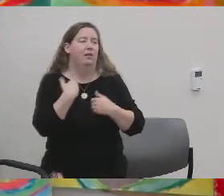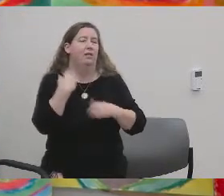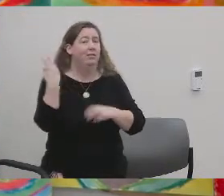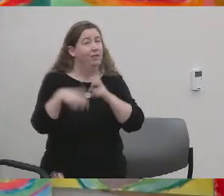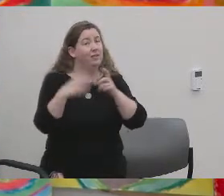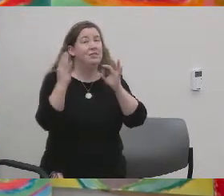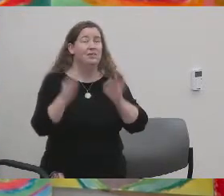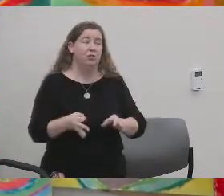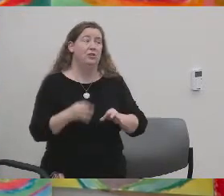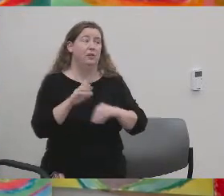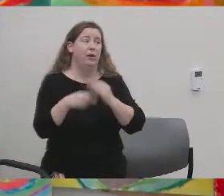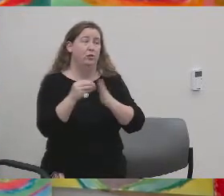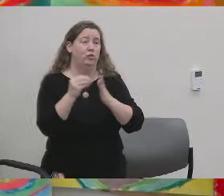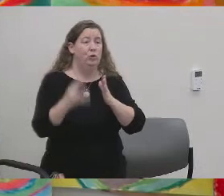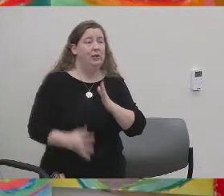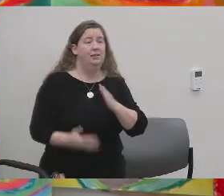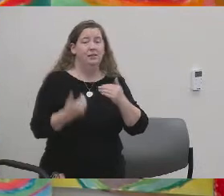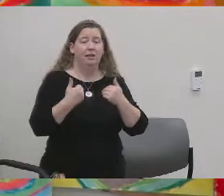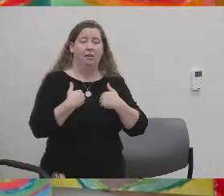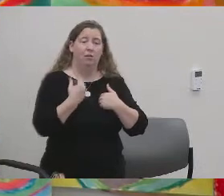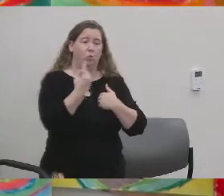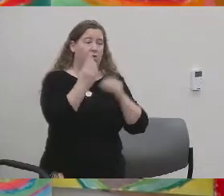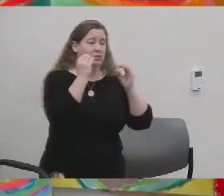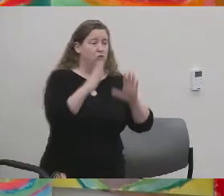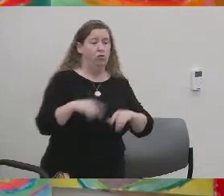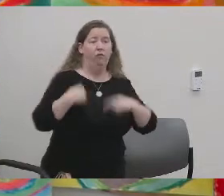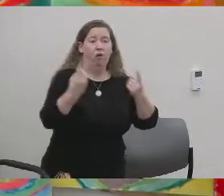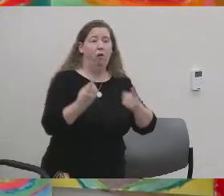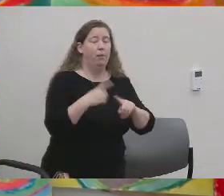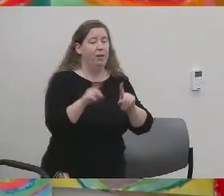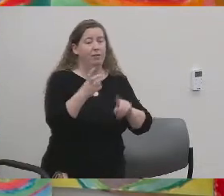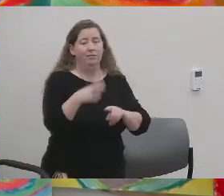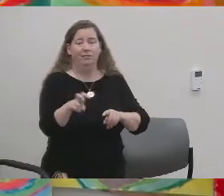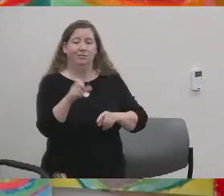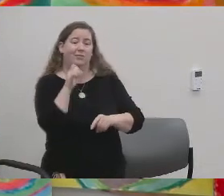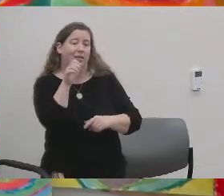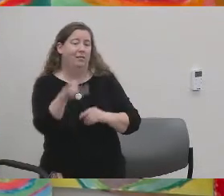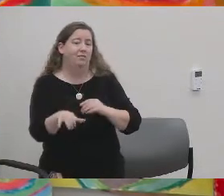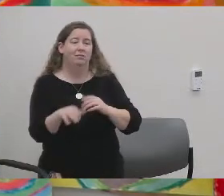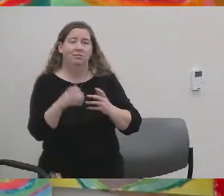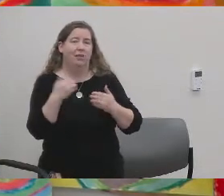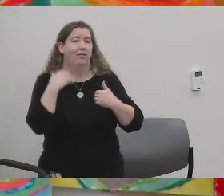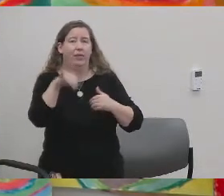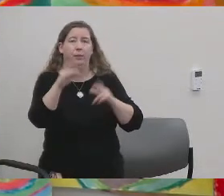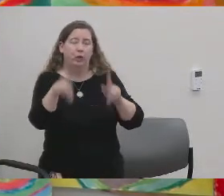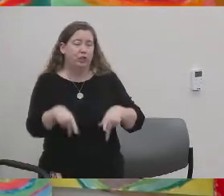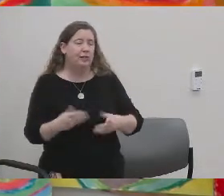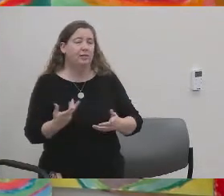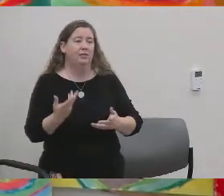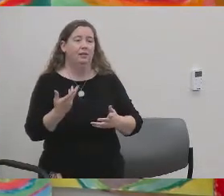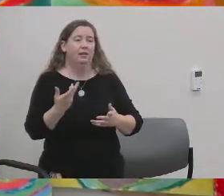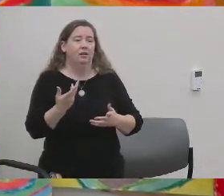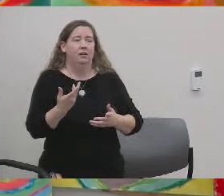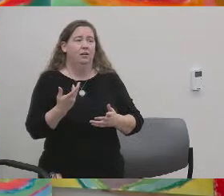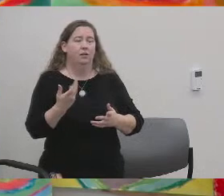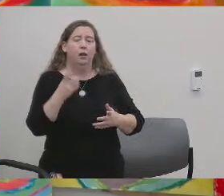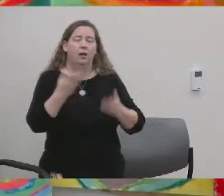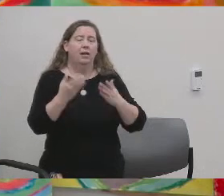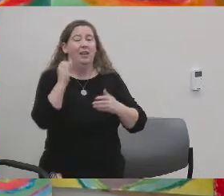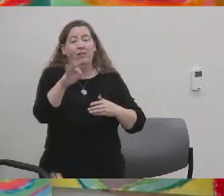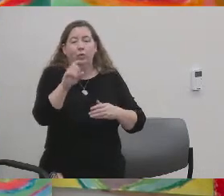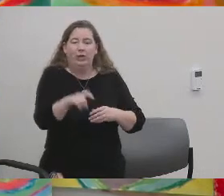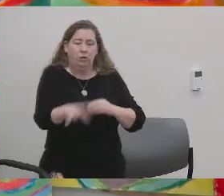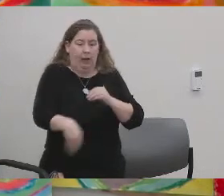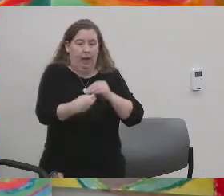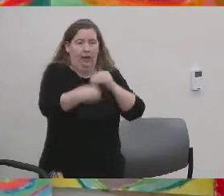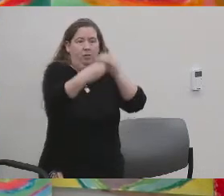who have maybe had a teacher all year who won't. Because if we have to add a teacher if we have enough that go back into a